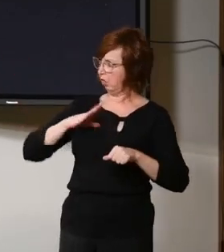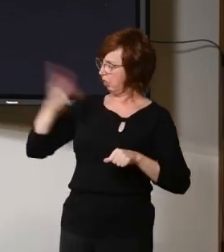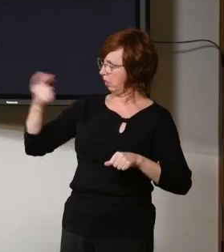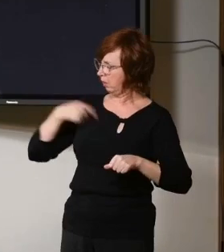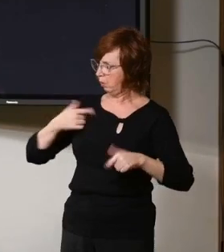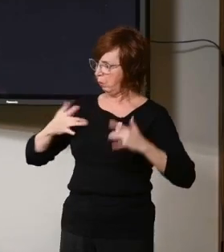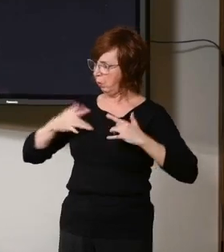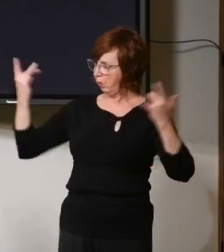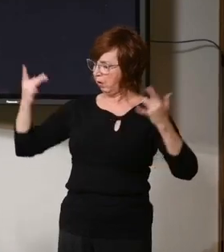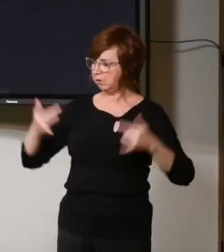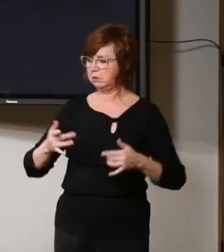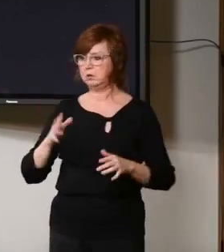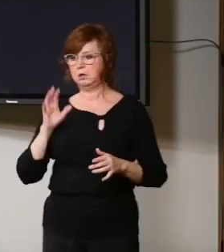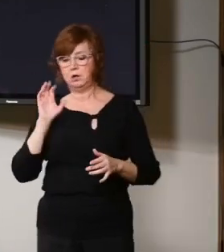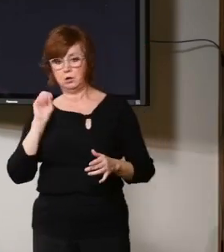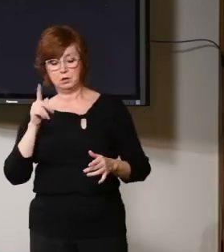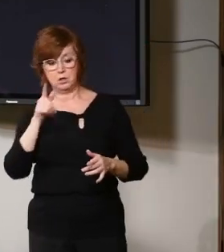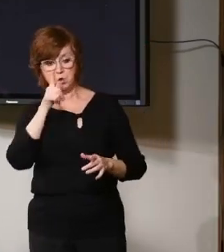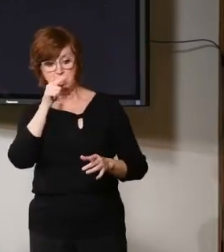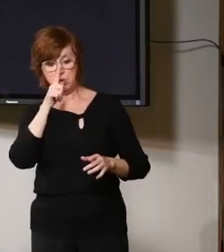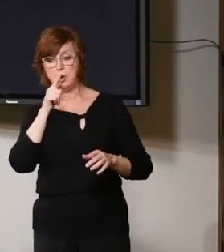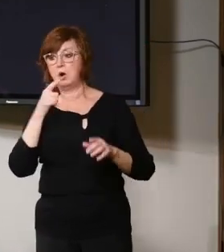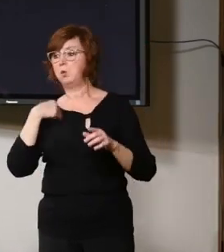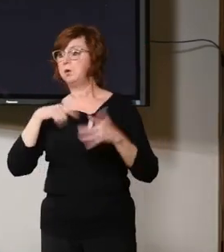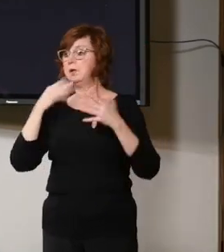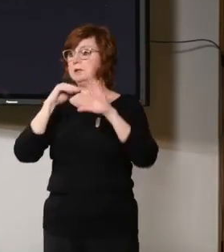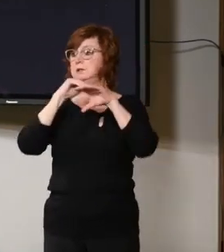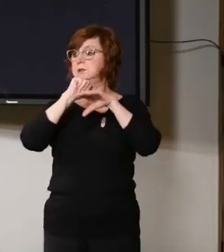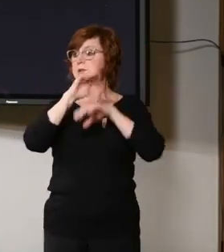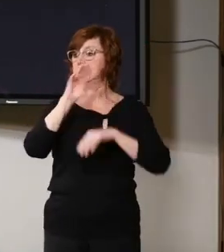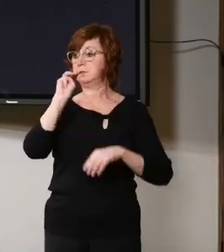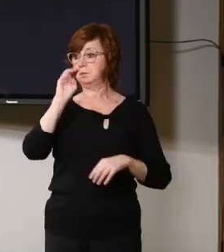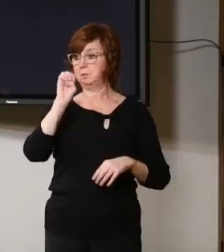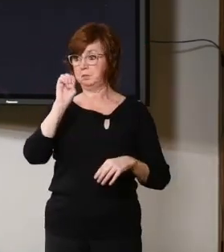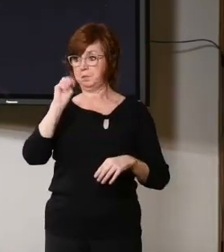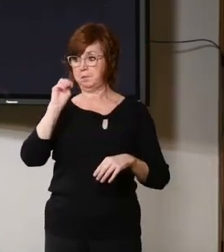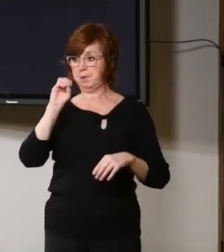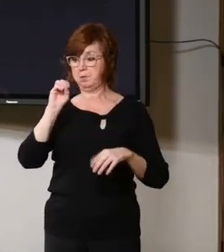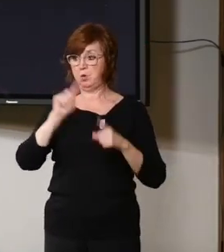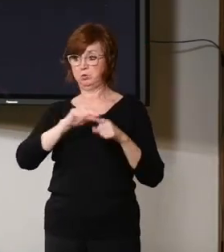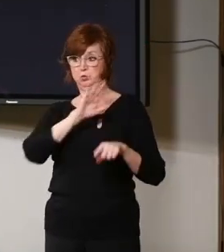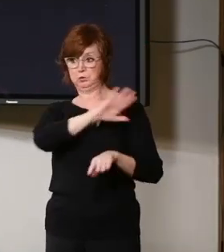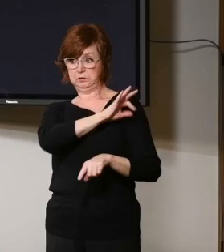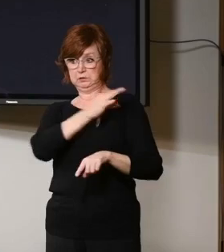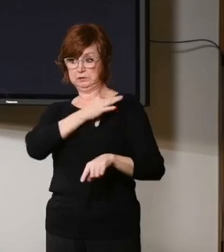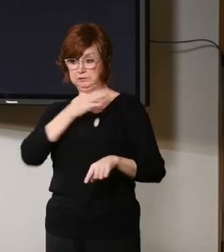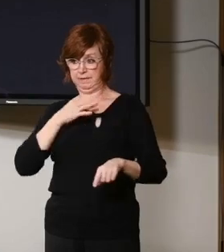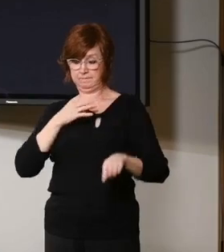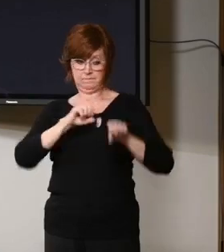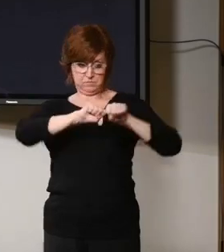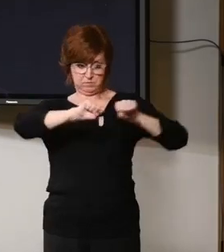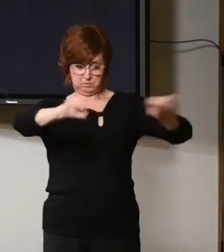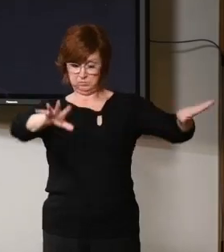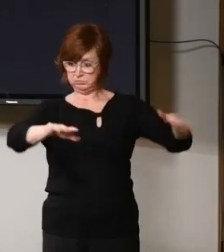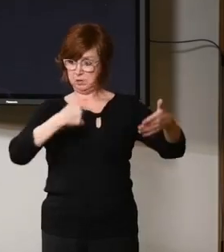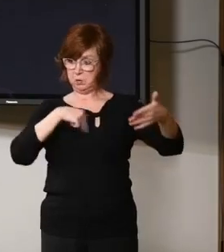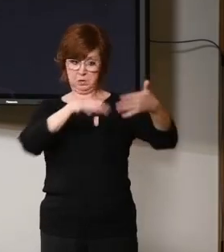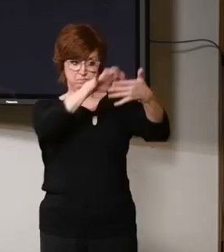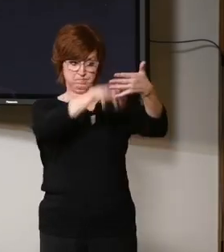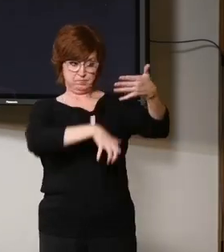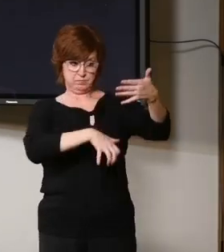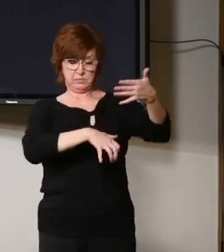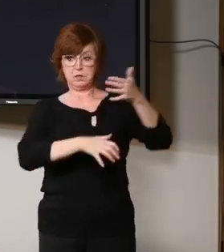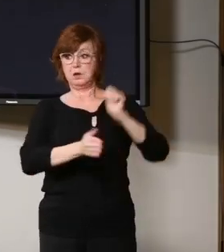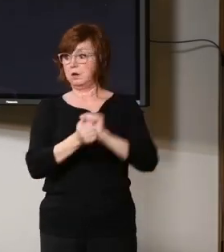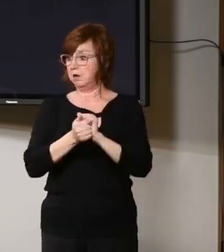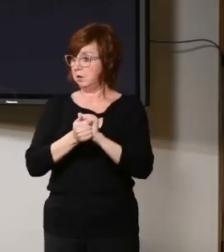offense, you know, the memo that was sent out was very clear on that, you know, the vast